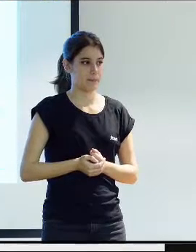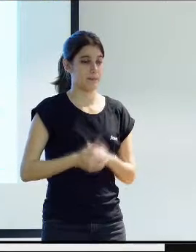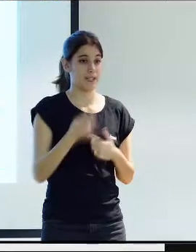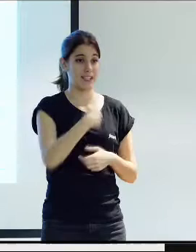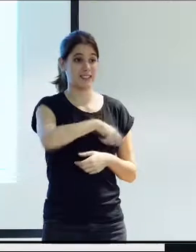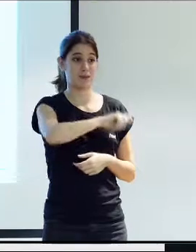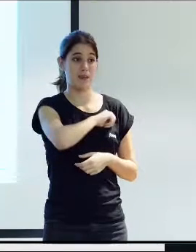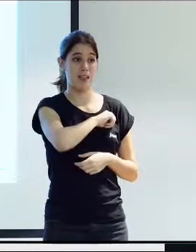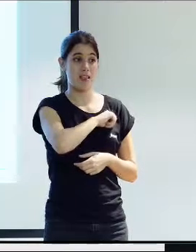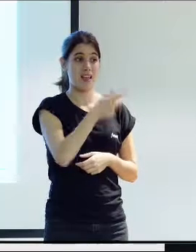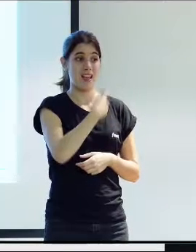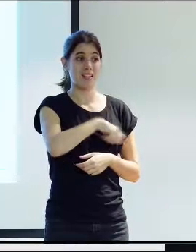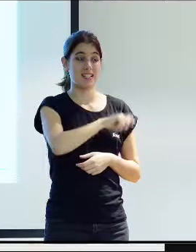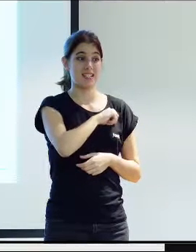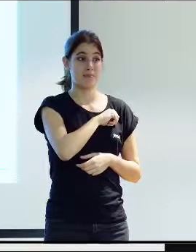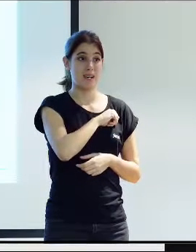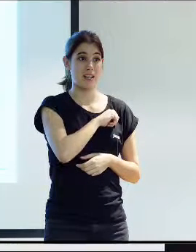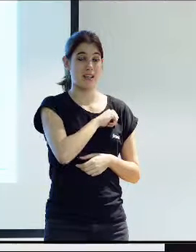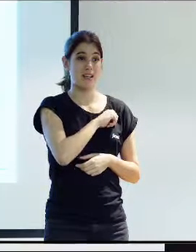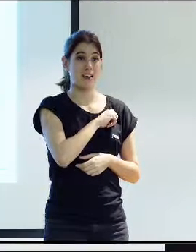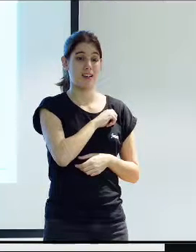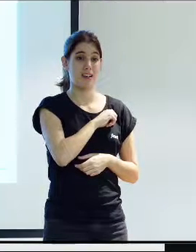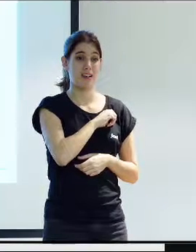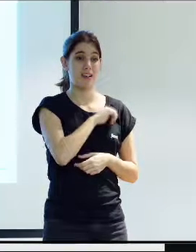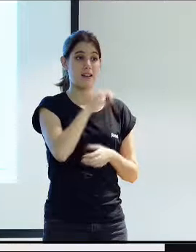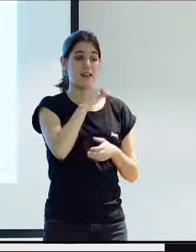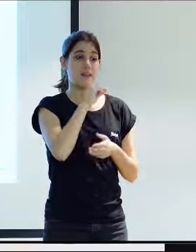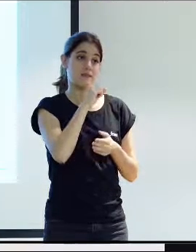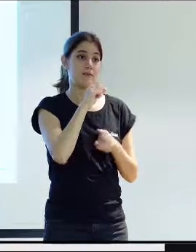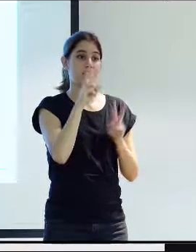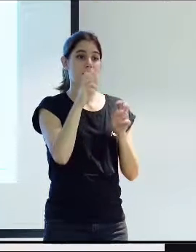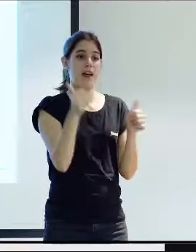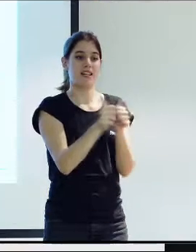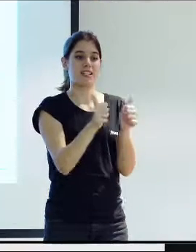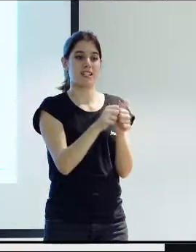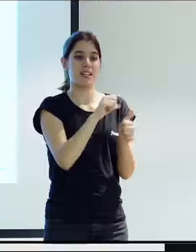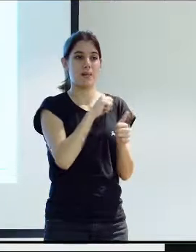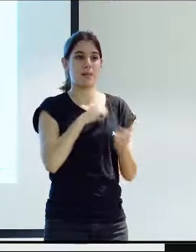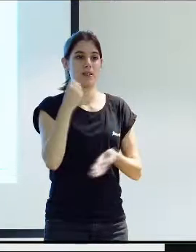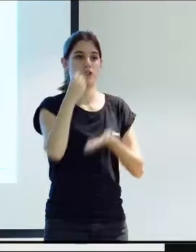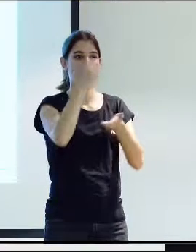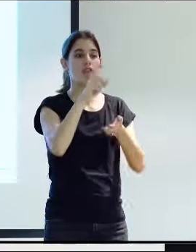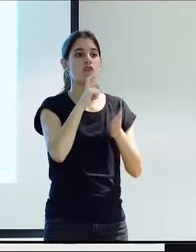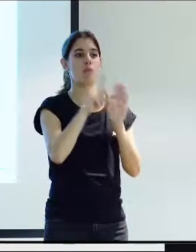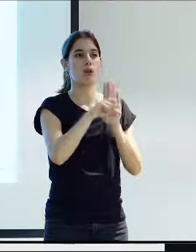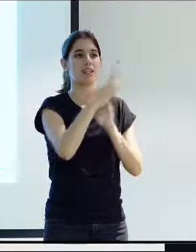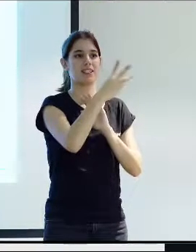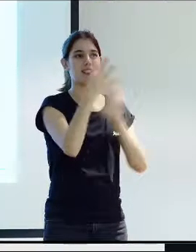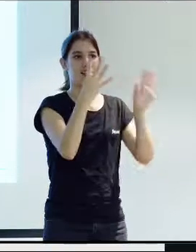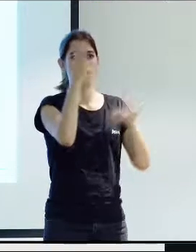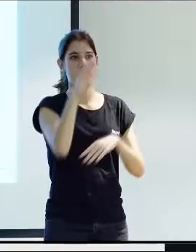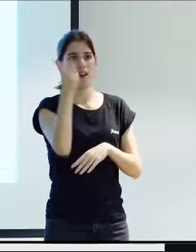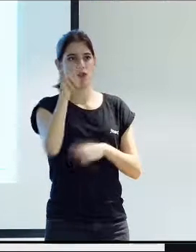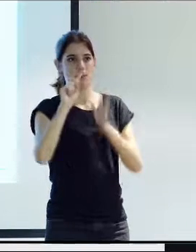assistant. So in Spain, with a personal assistant, and when this service is rendered, it's Law